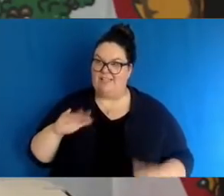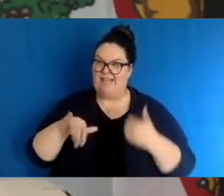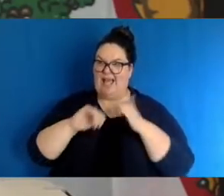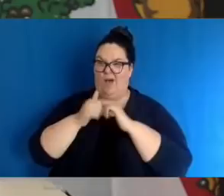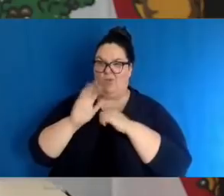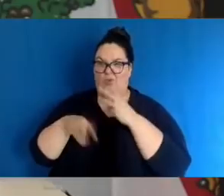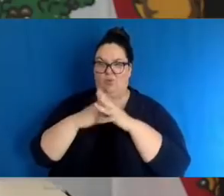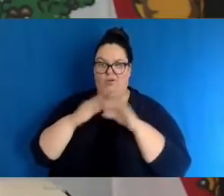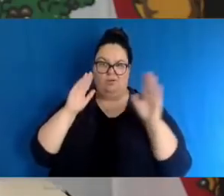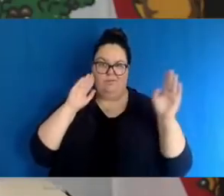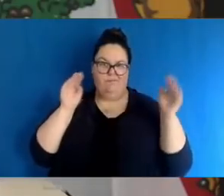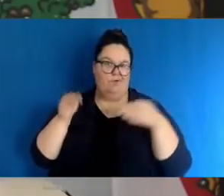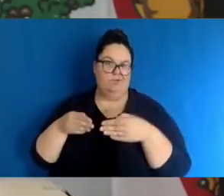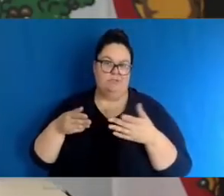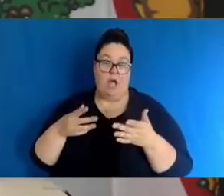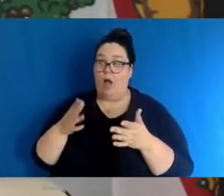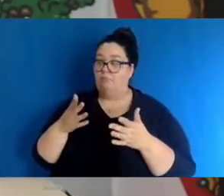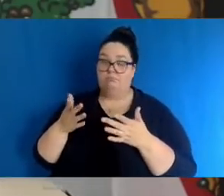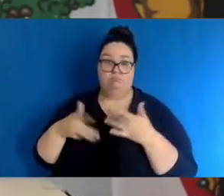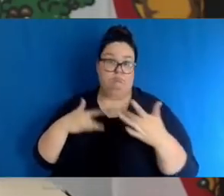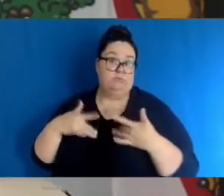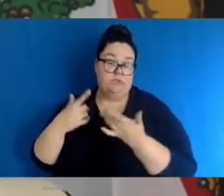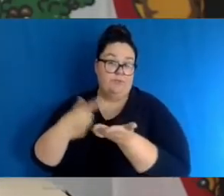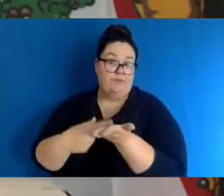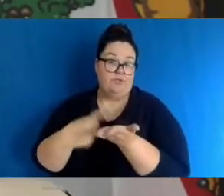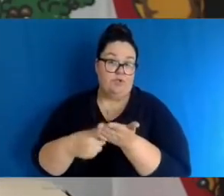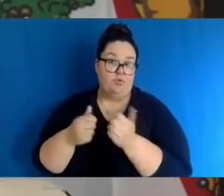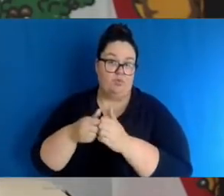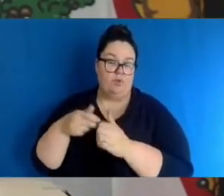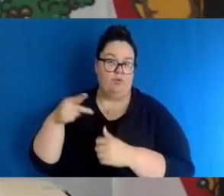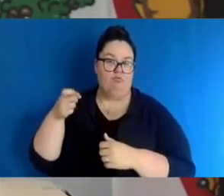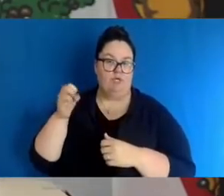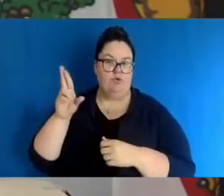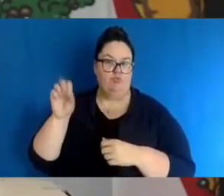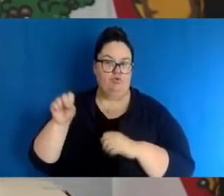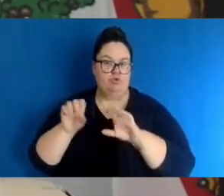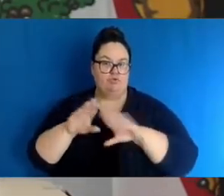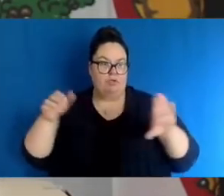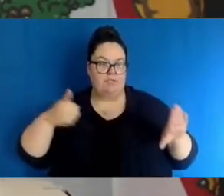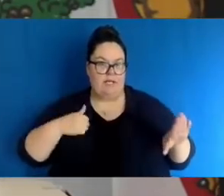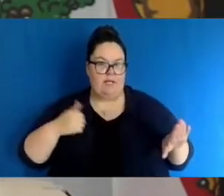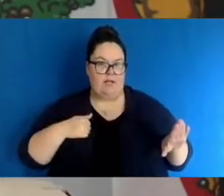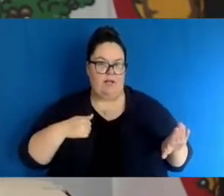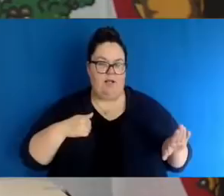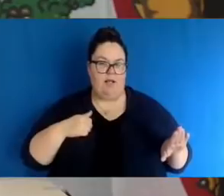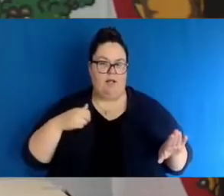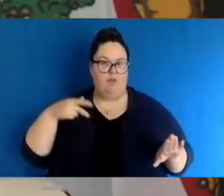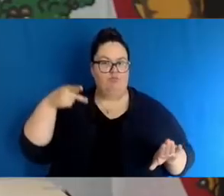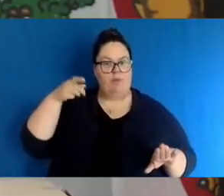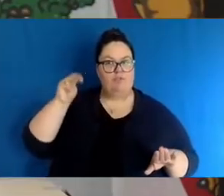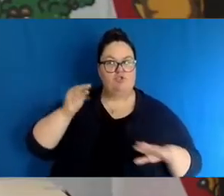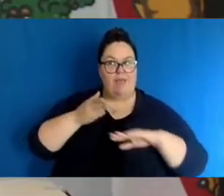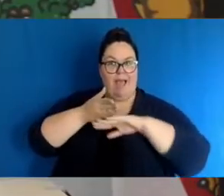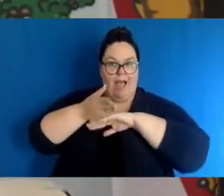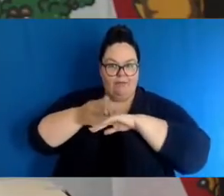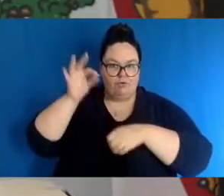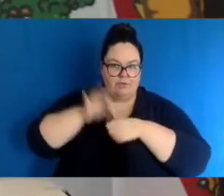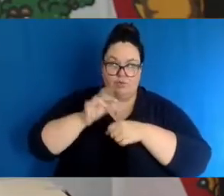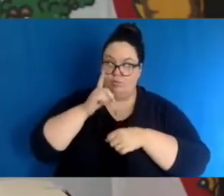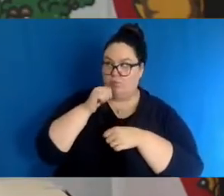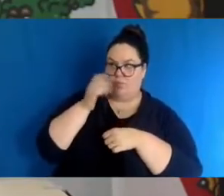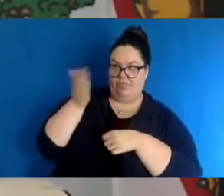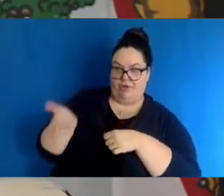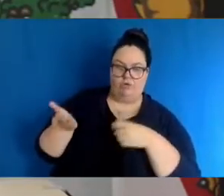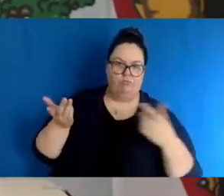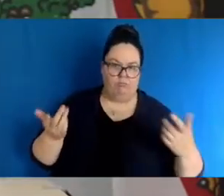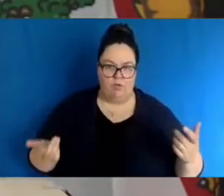going. I look forward to a discussion with premiers and the Prime Minister after the election, whoever the Prime Minister is, about how